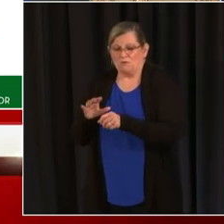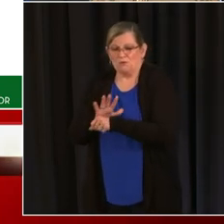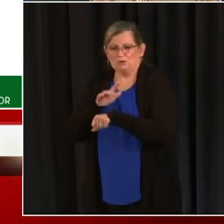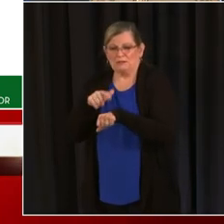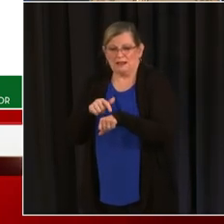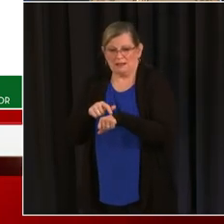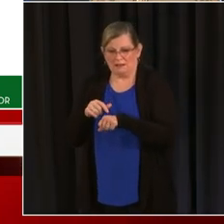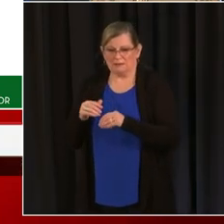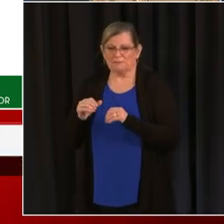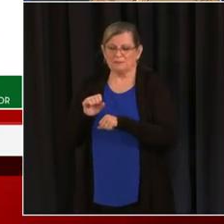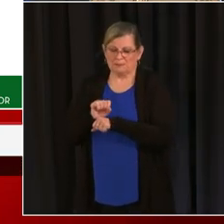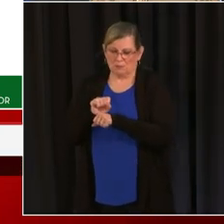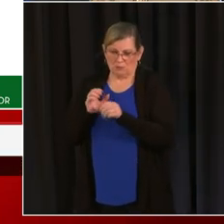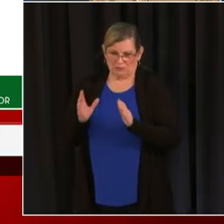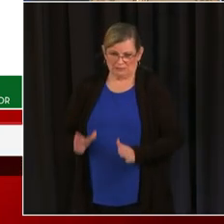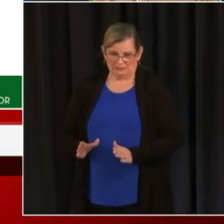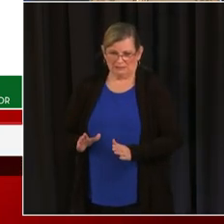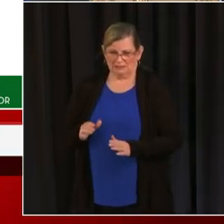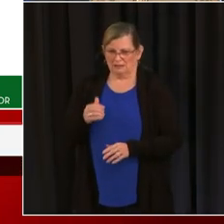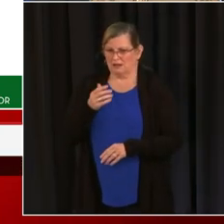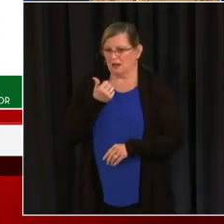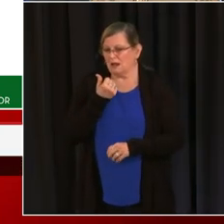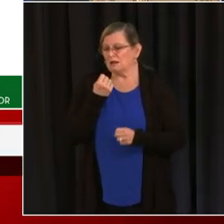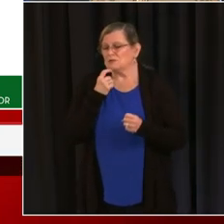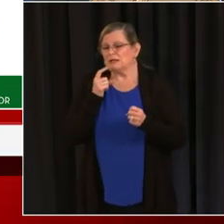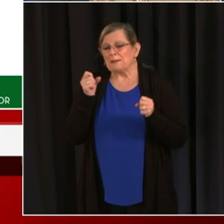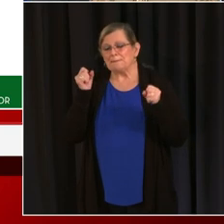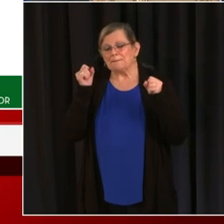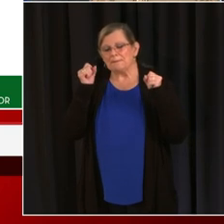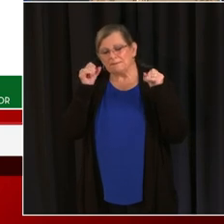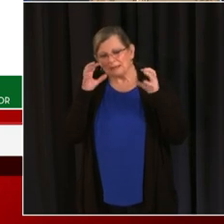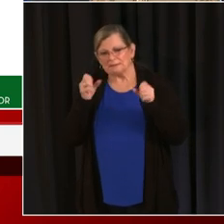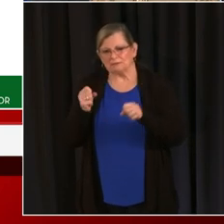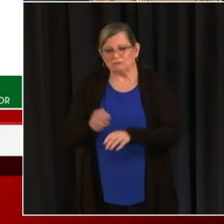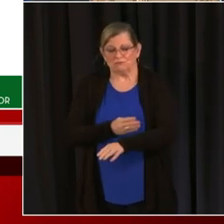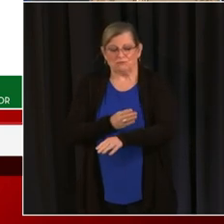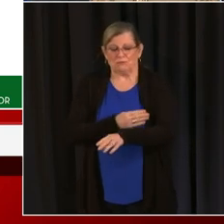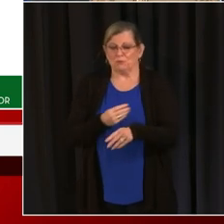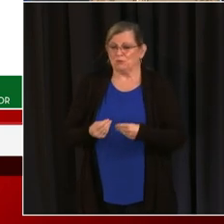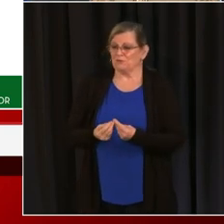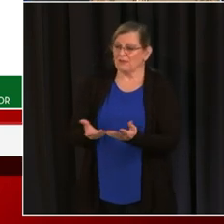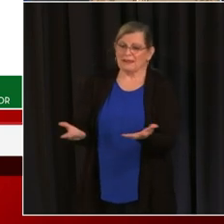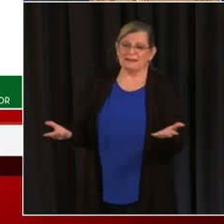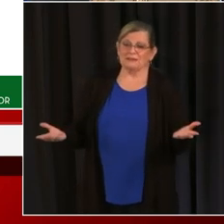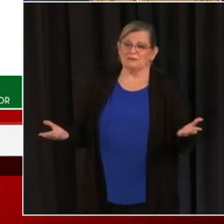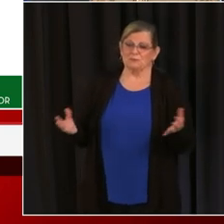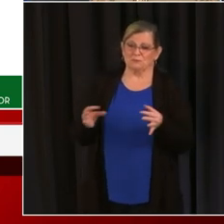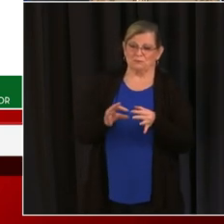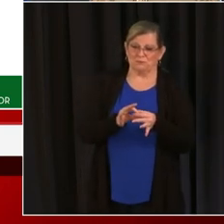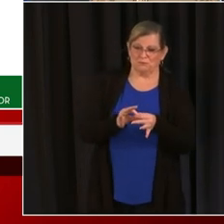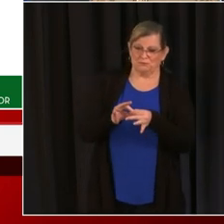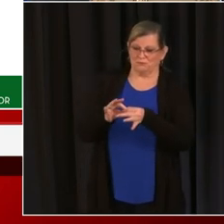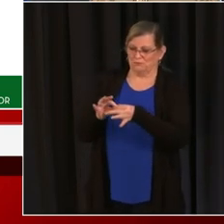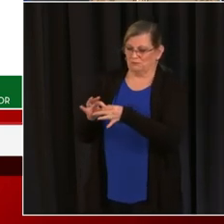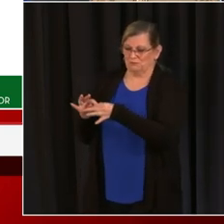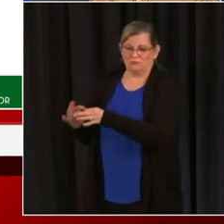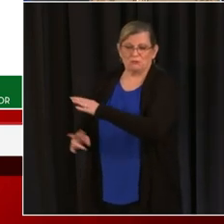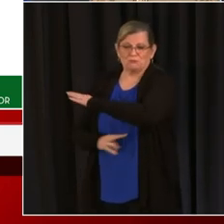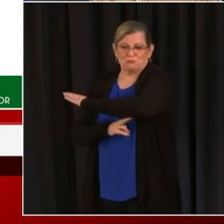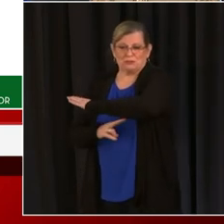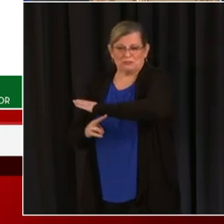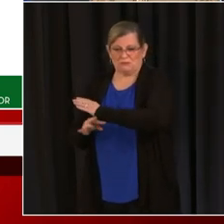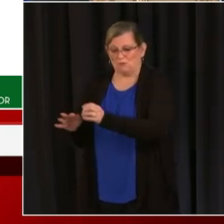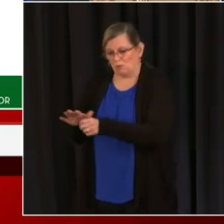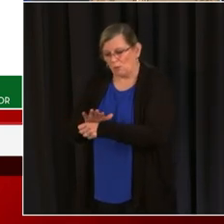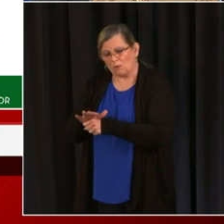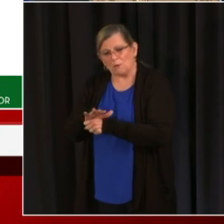full-time equivalent employees. So this is another tremendous effort to provide a bridge for our local businesses